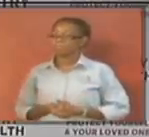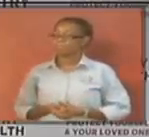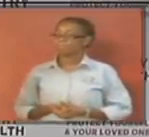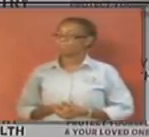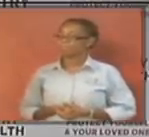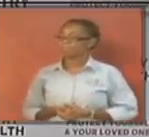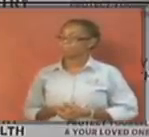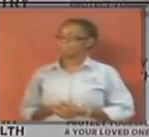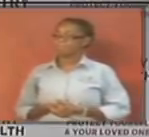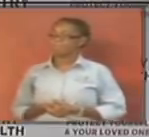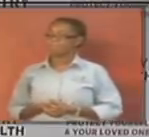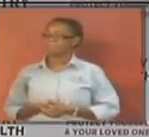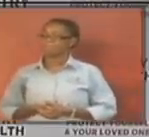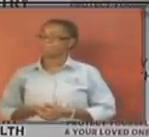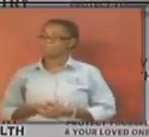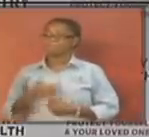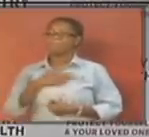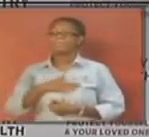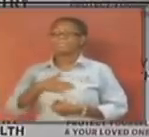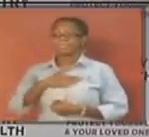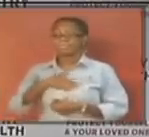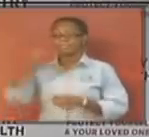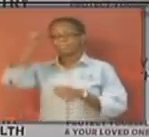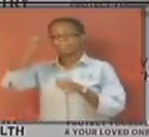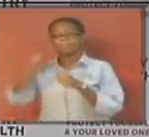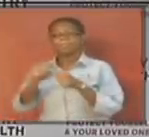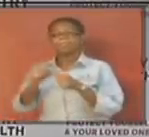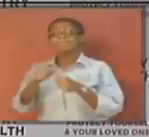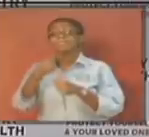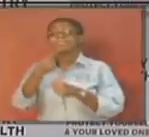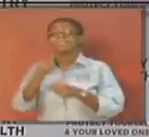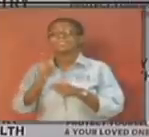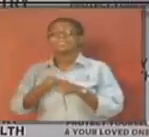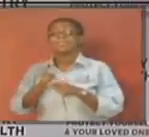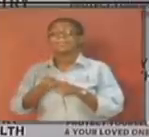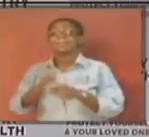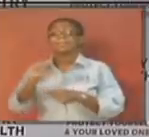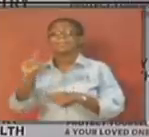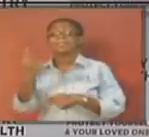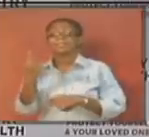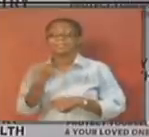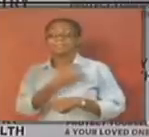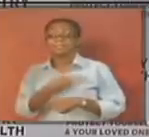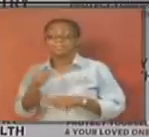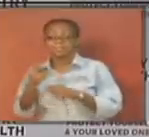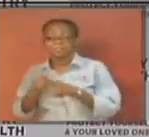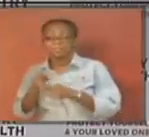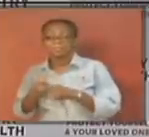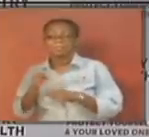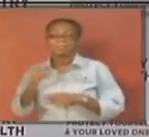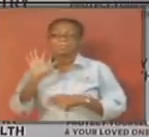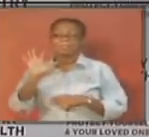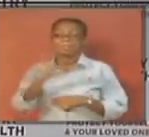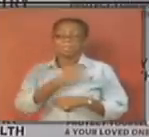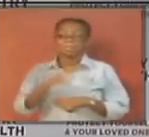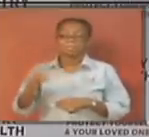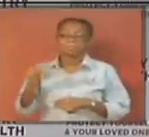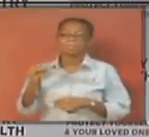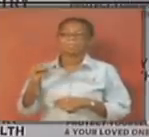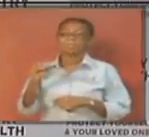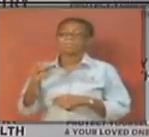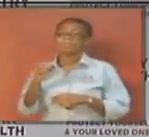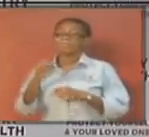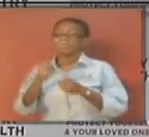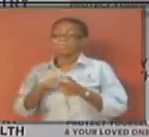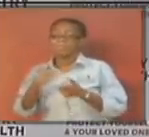reminded, please state your name and the name of the media house that you represent before posing no more than 2 brief